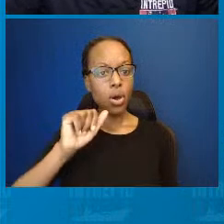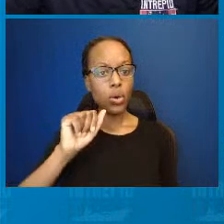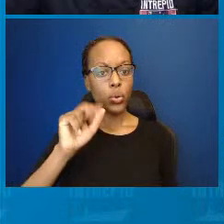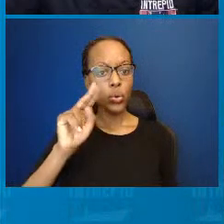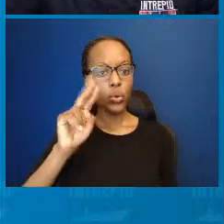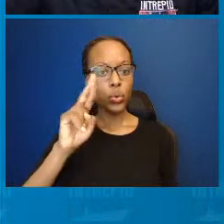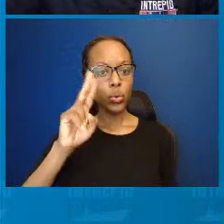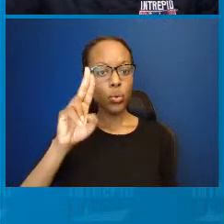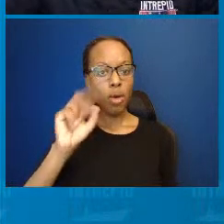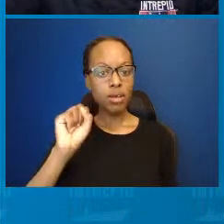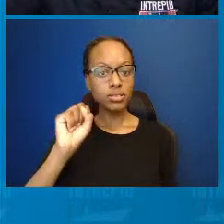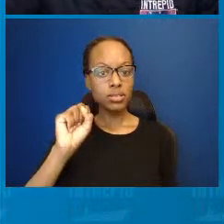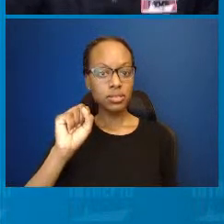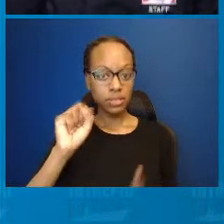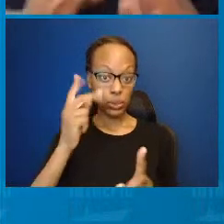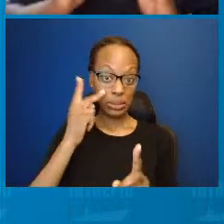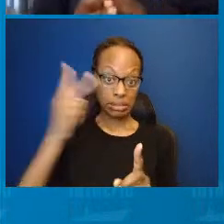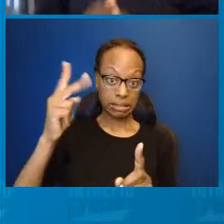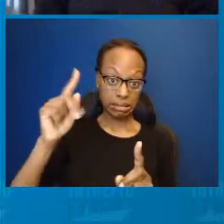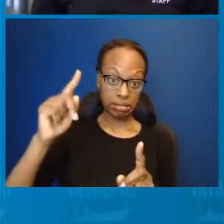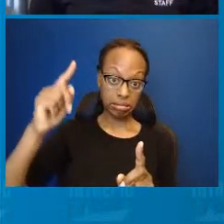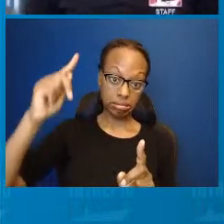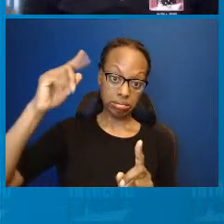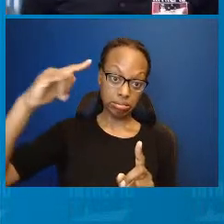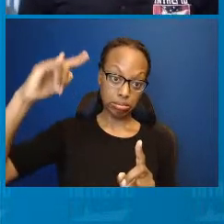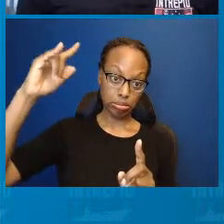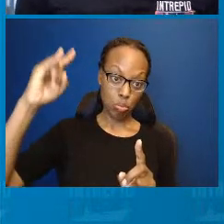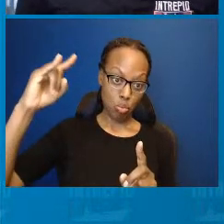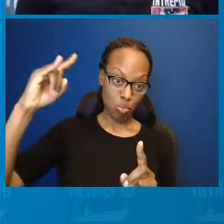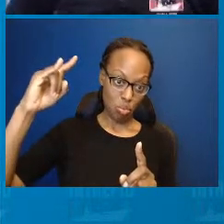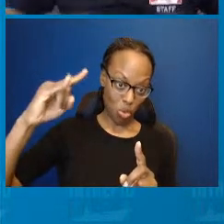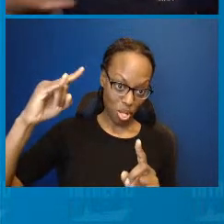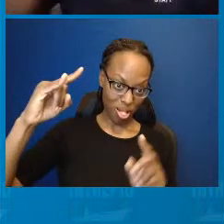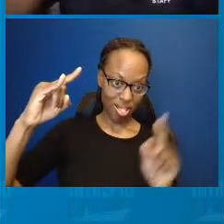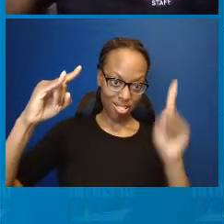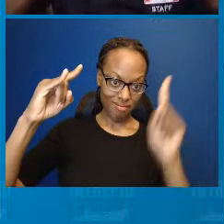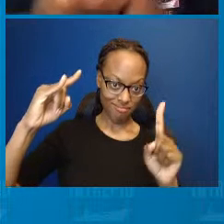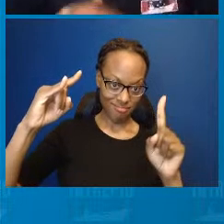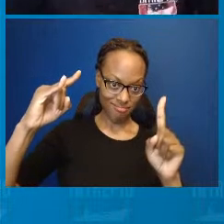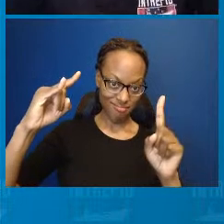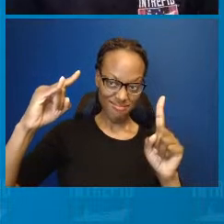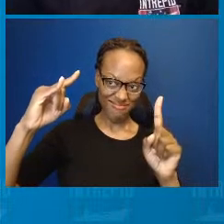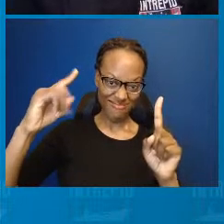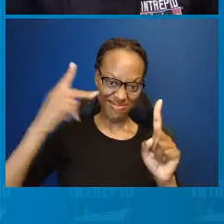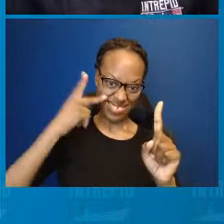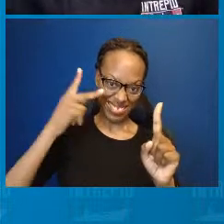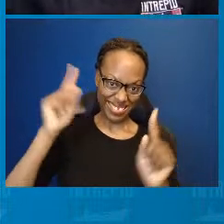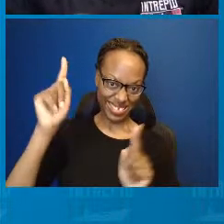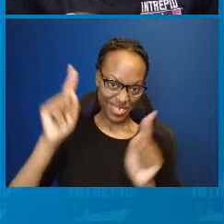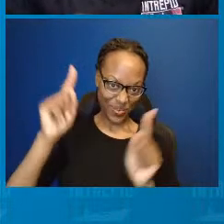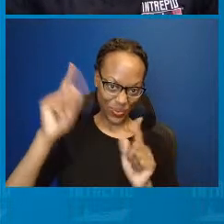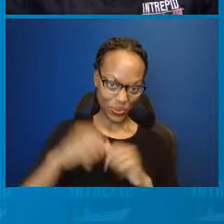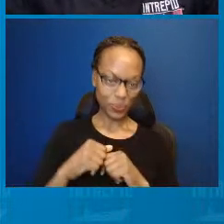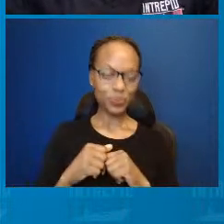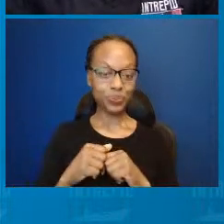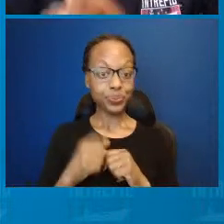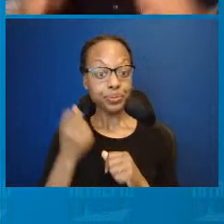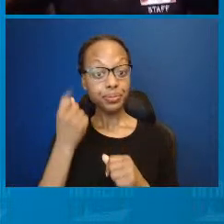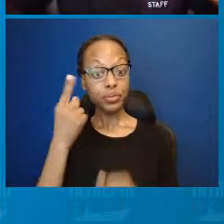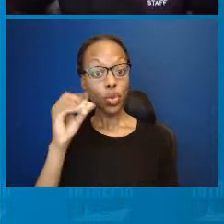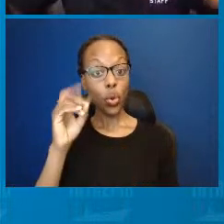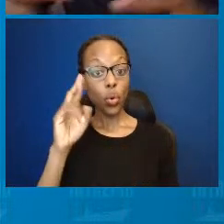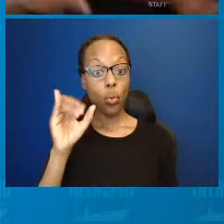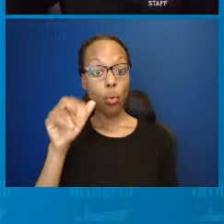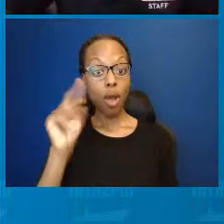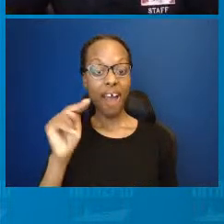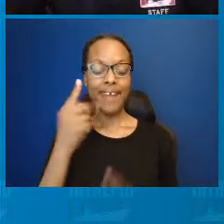here, right? And that's who he's battling here. Orion was very, very well known for being the greatest warrior there was, right? For